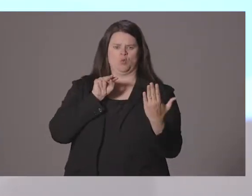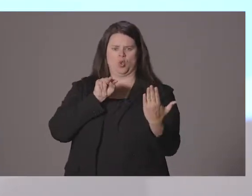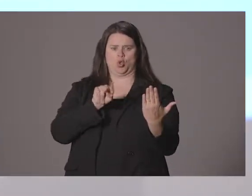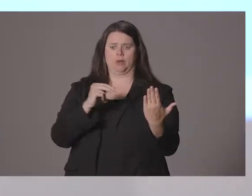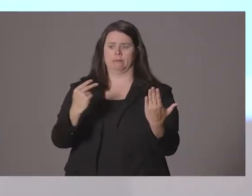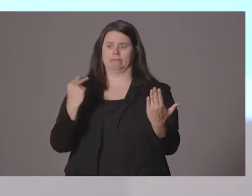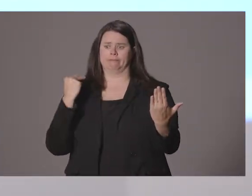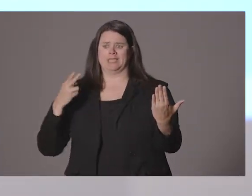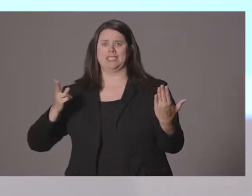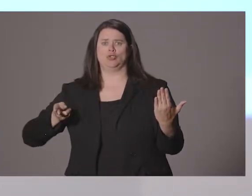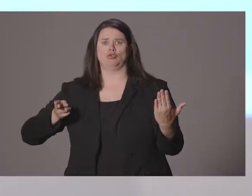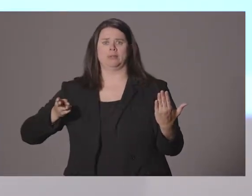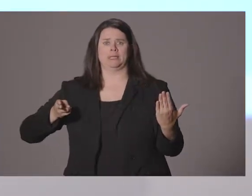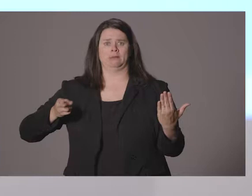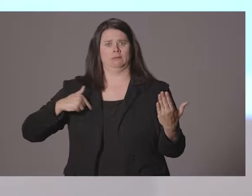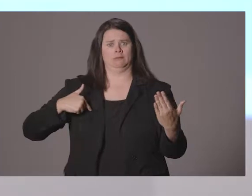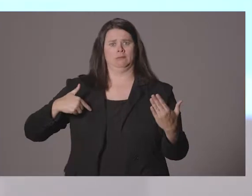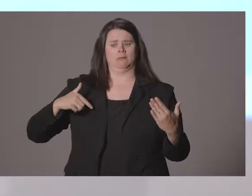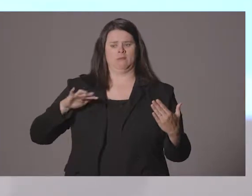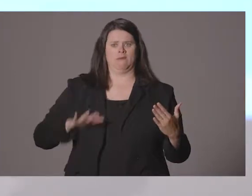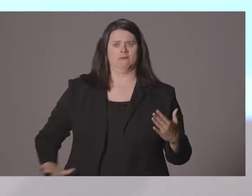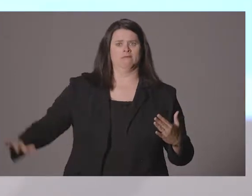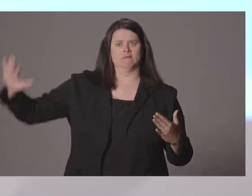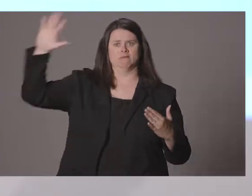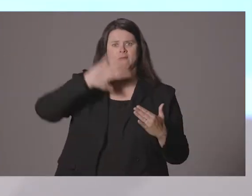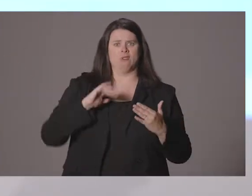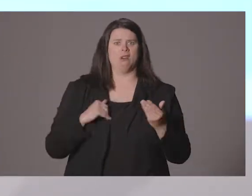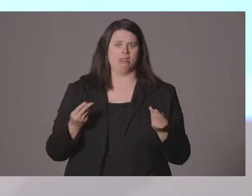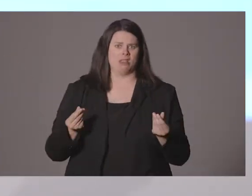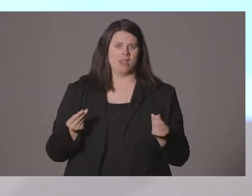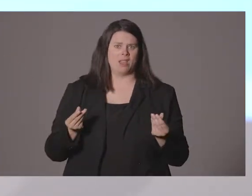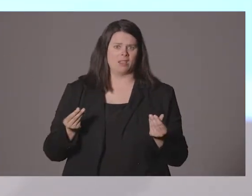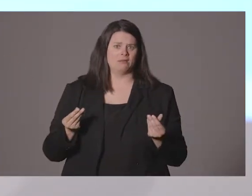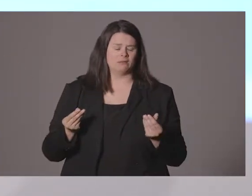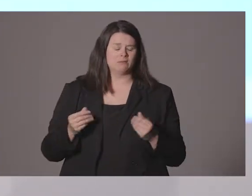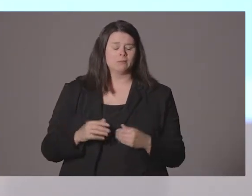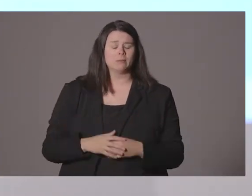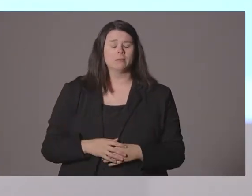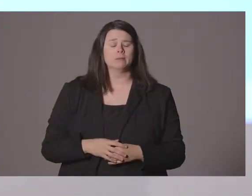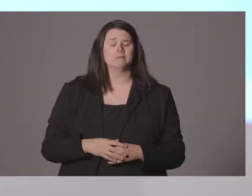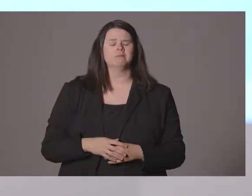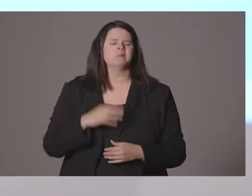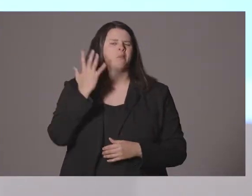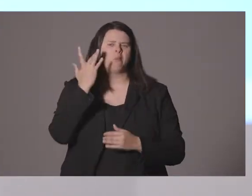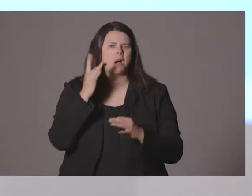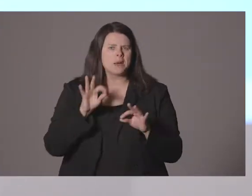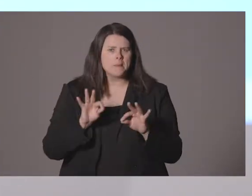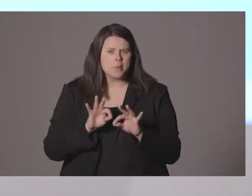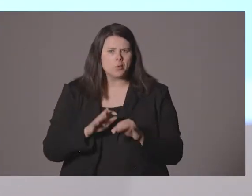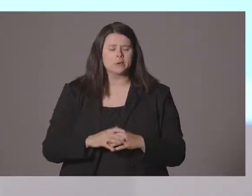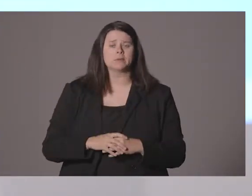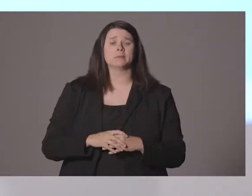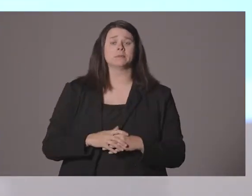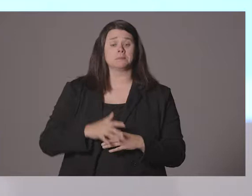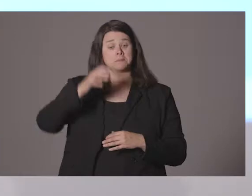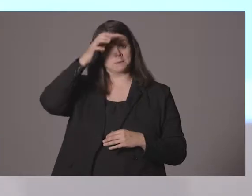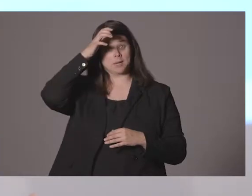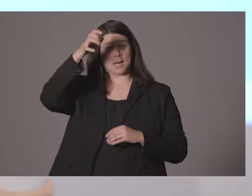because the general concept of the United States or the Great Lakes area or